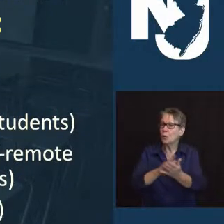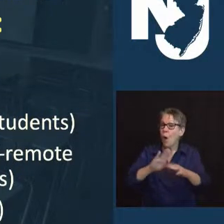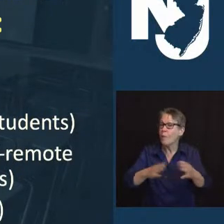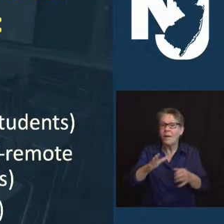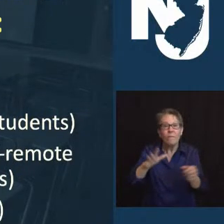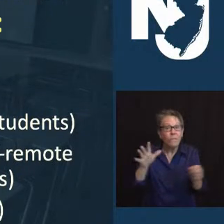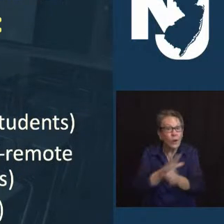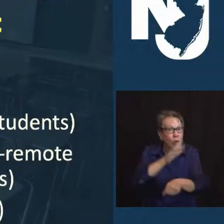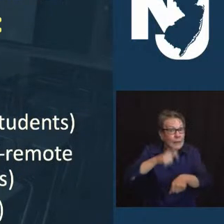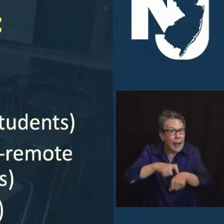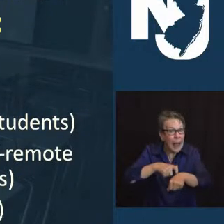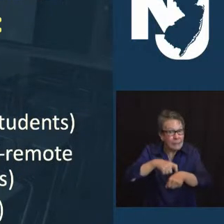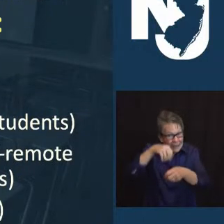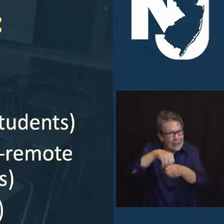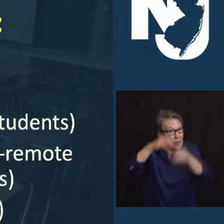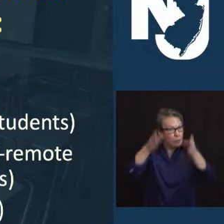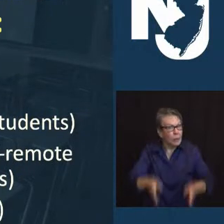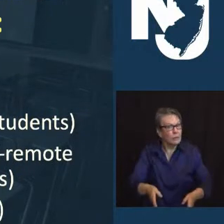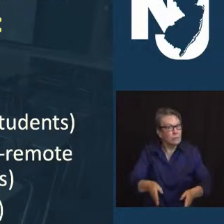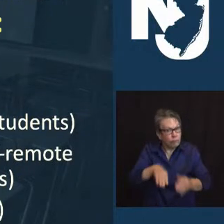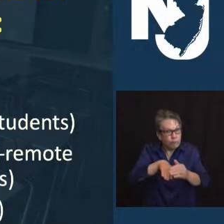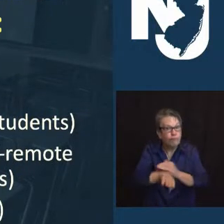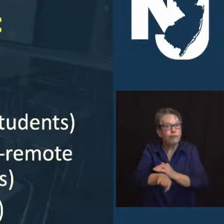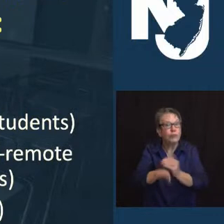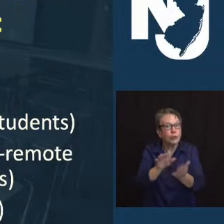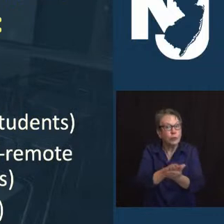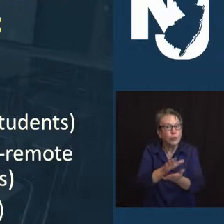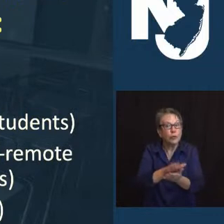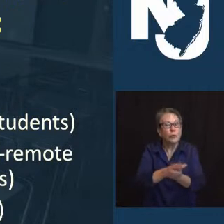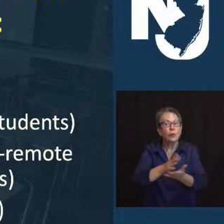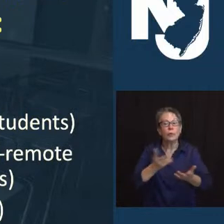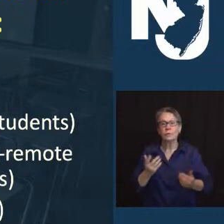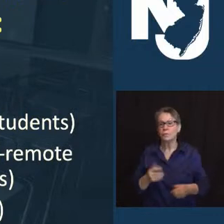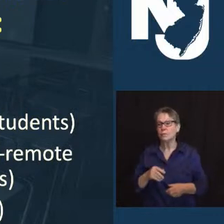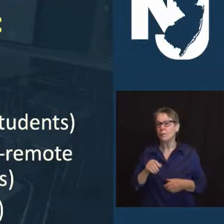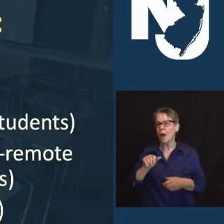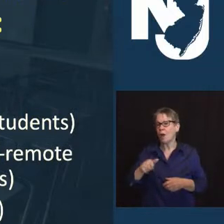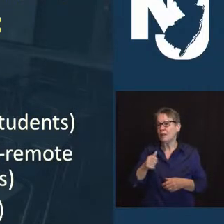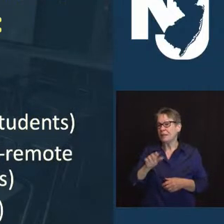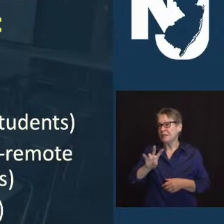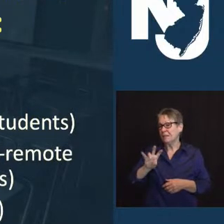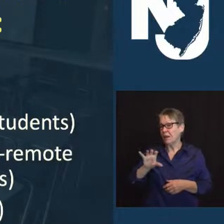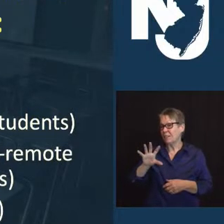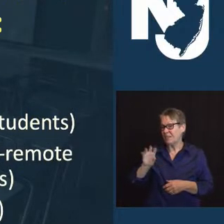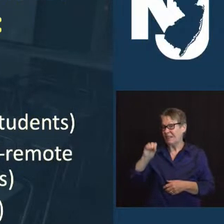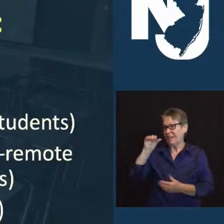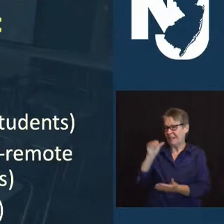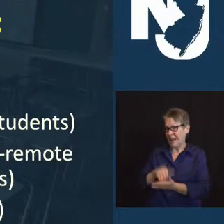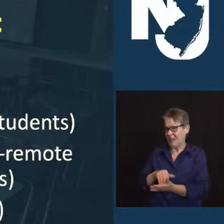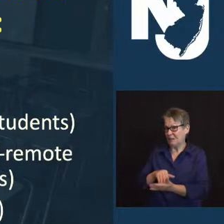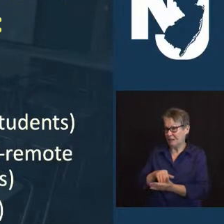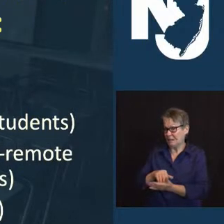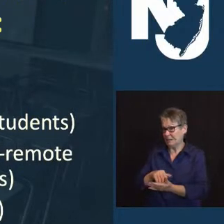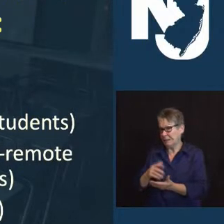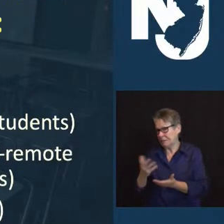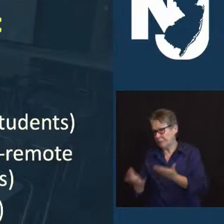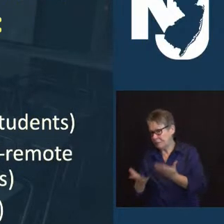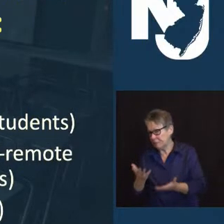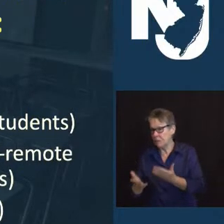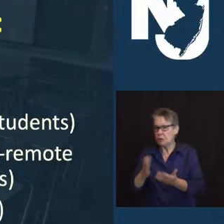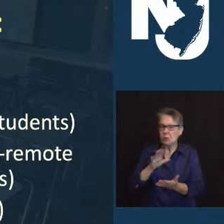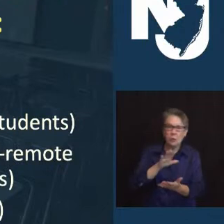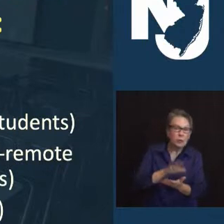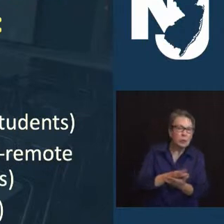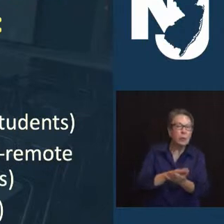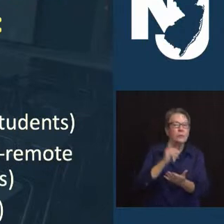instruction. Another almost 750,000 are in 495 schools or districts currently working on a hybrid